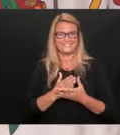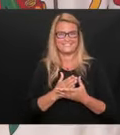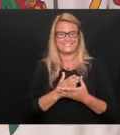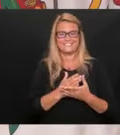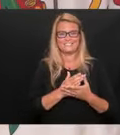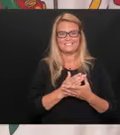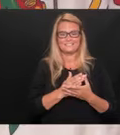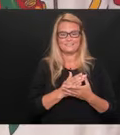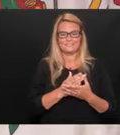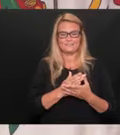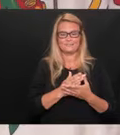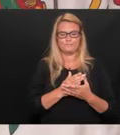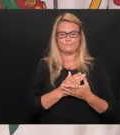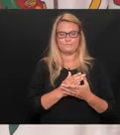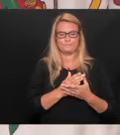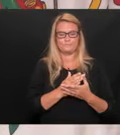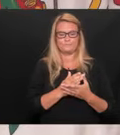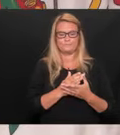is